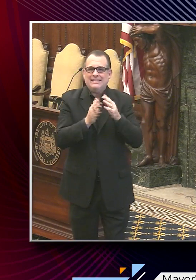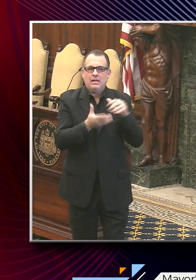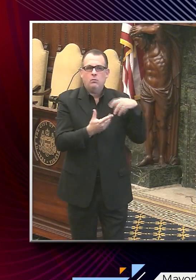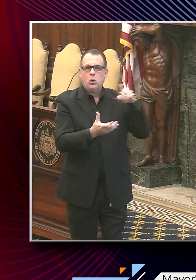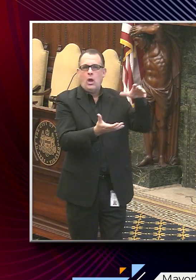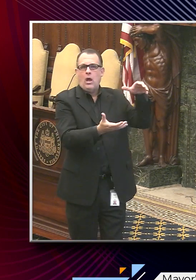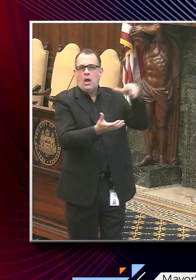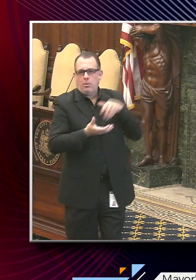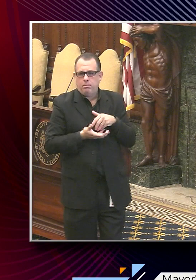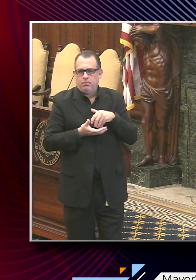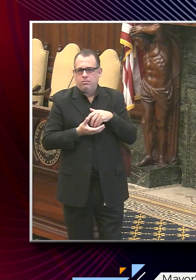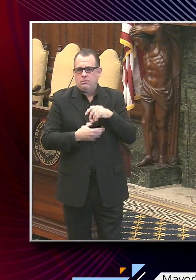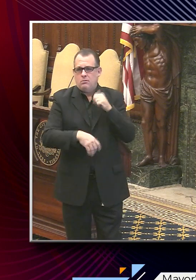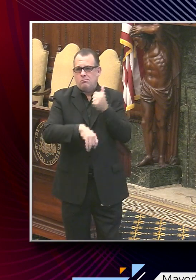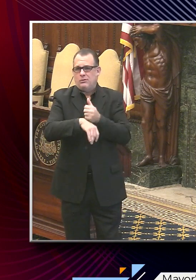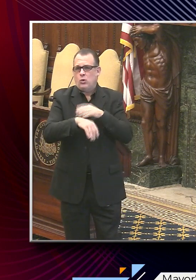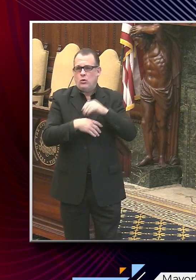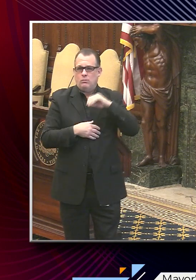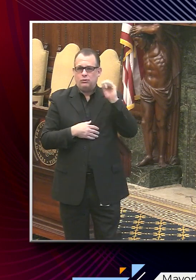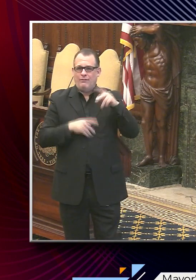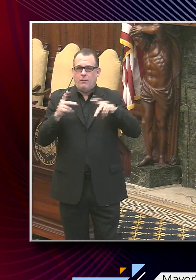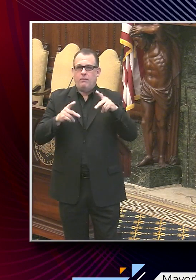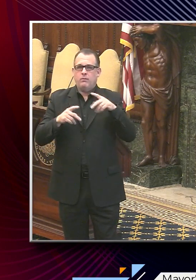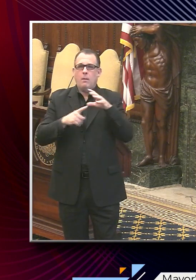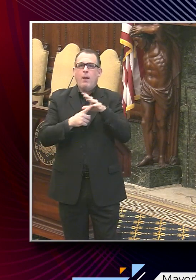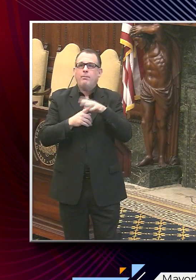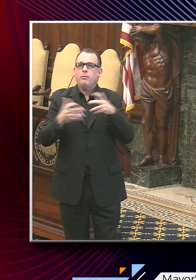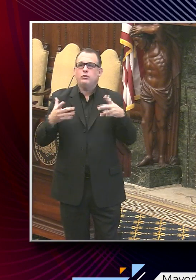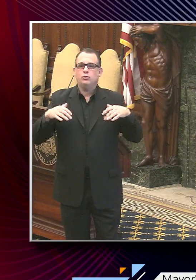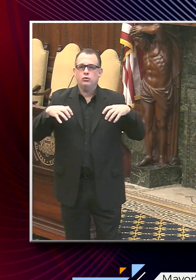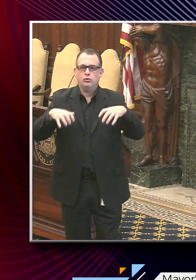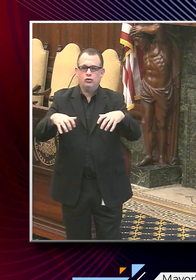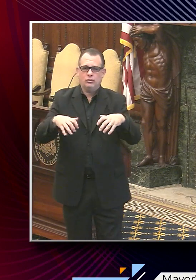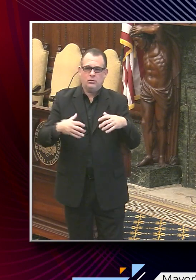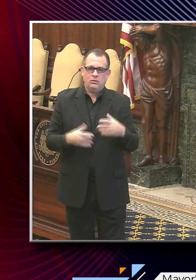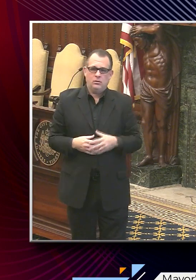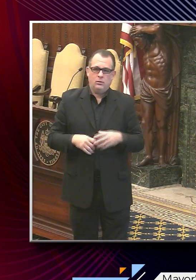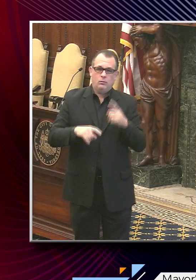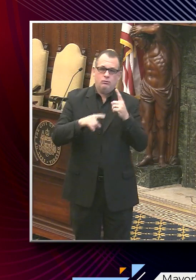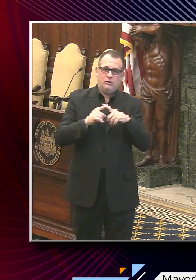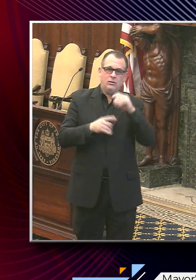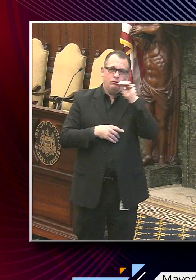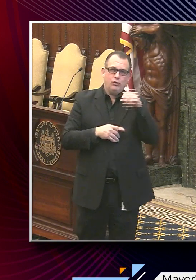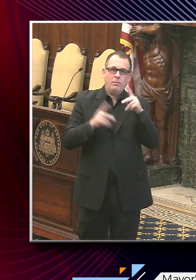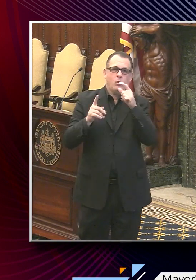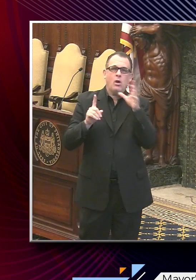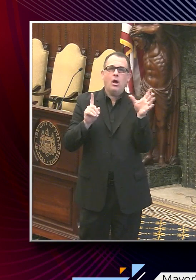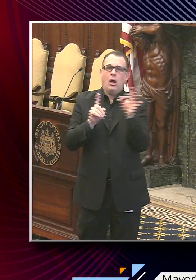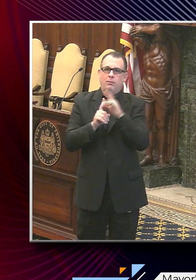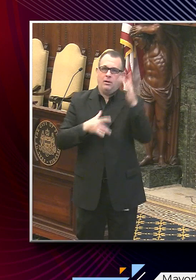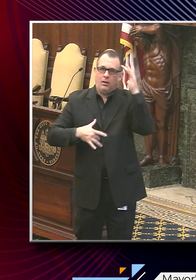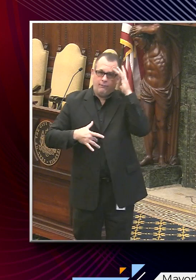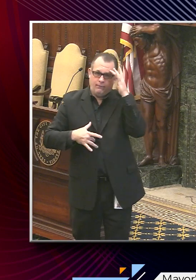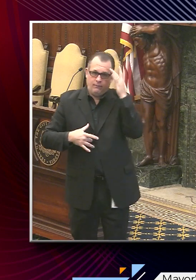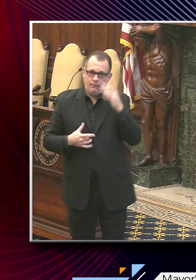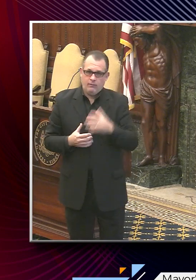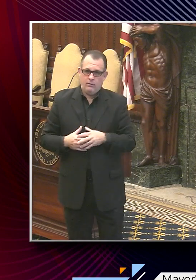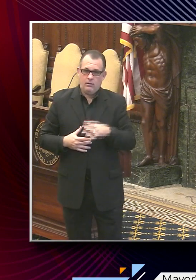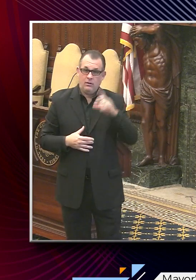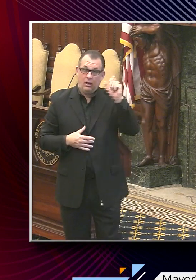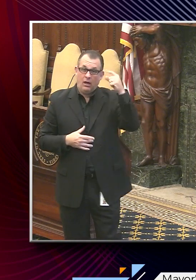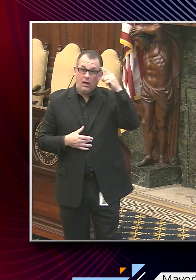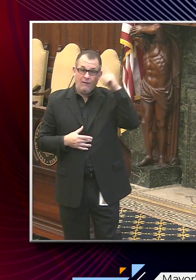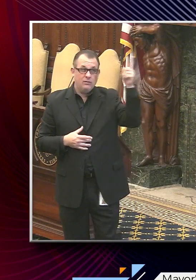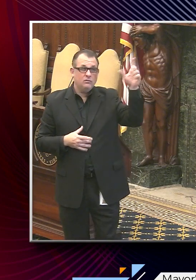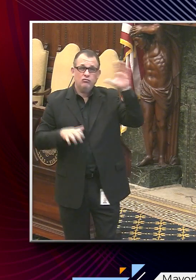the percentage of its population and the percentage of the infection rate. Okay. And he's not, governor's a terrific guy